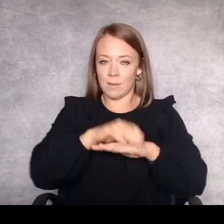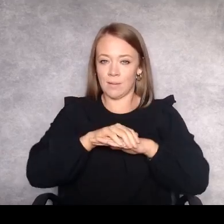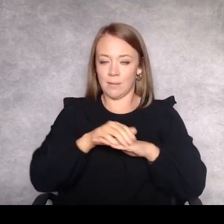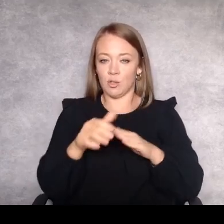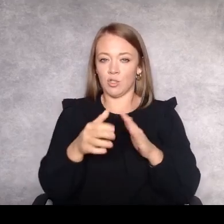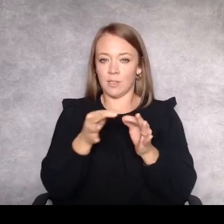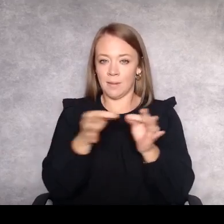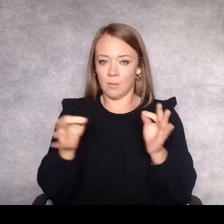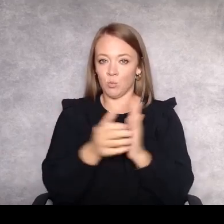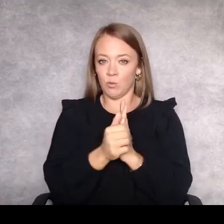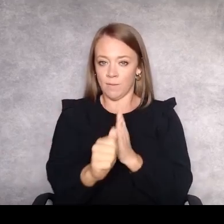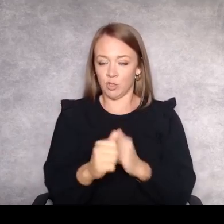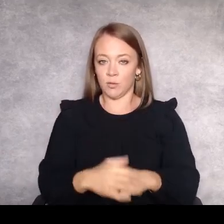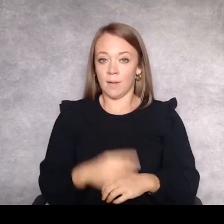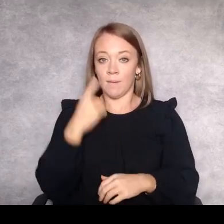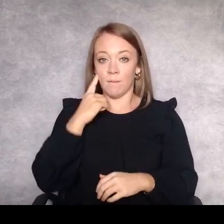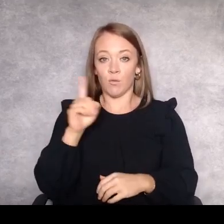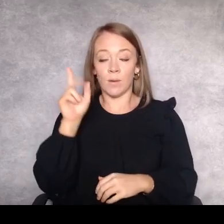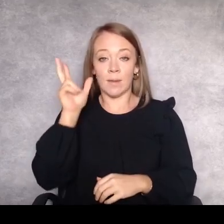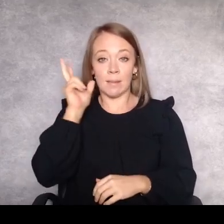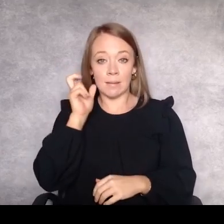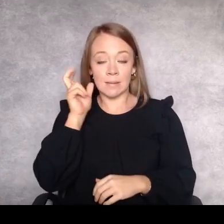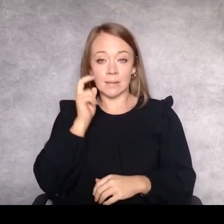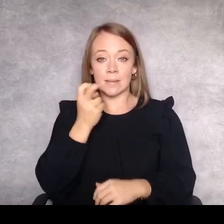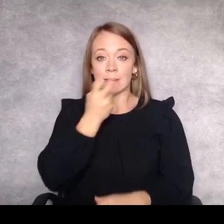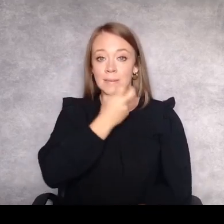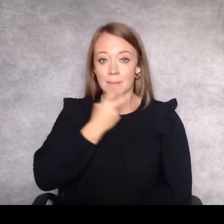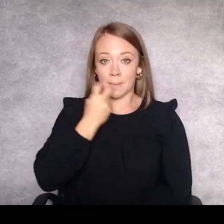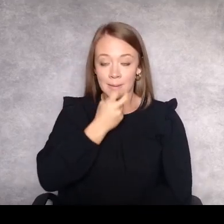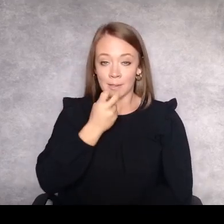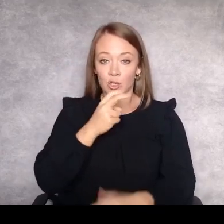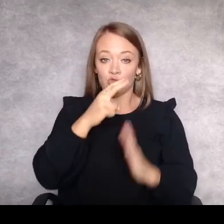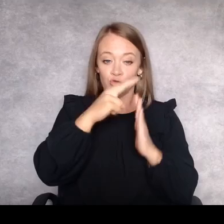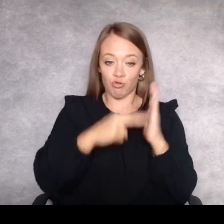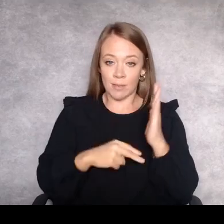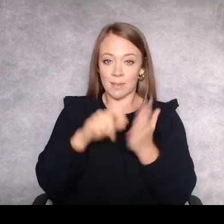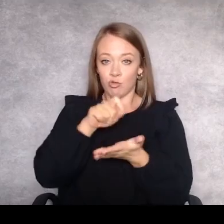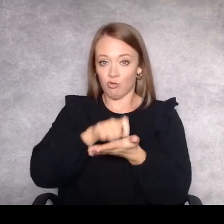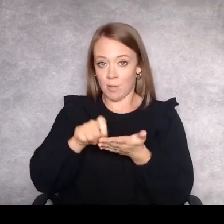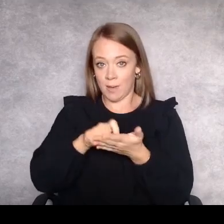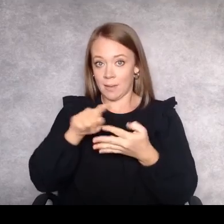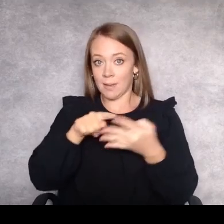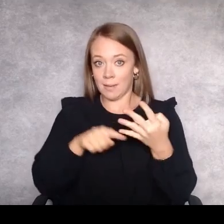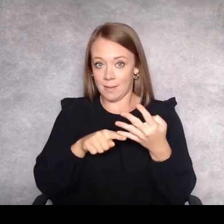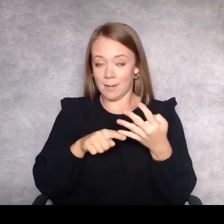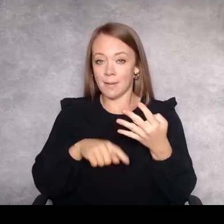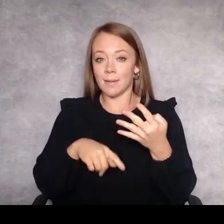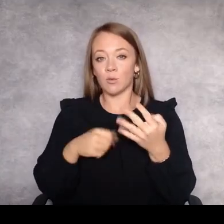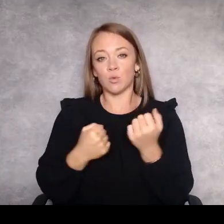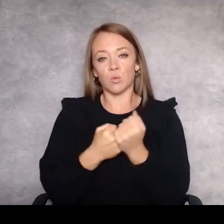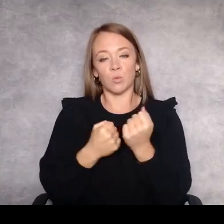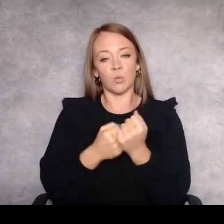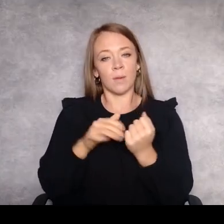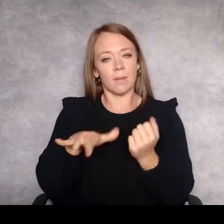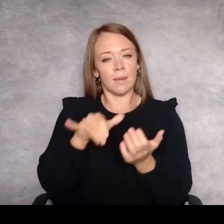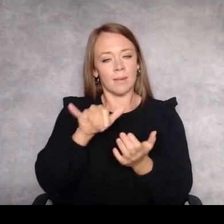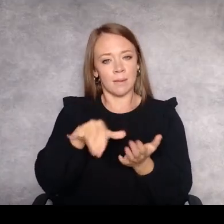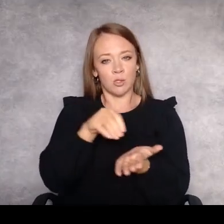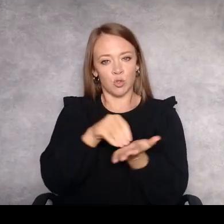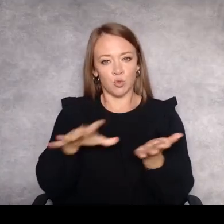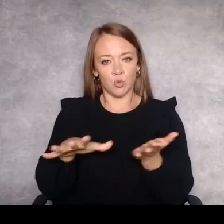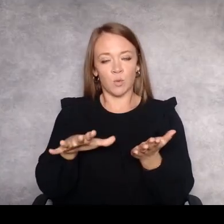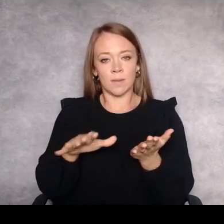English language proficiency in listening, speaking, reading, and writing to support